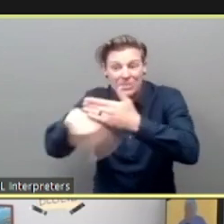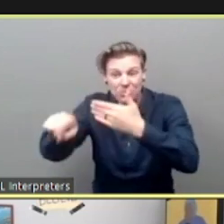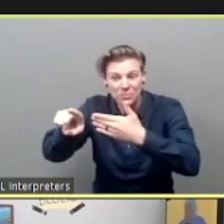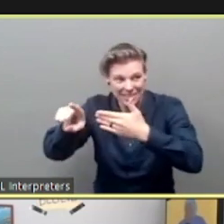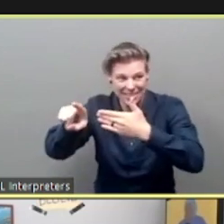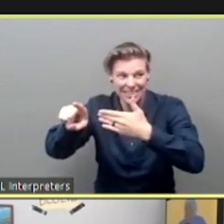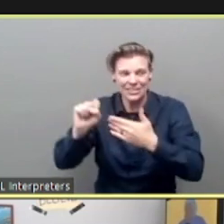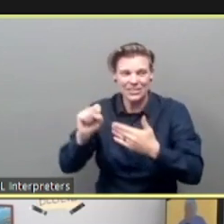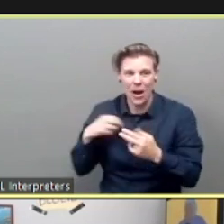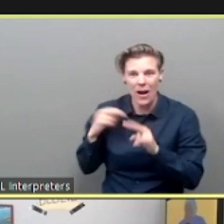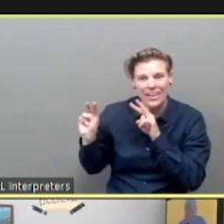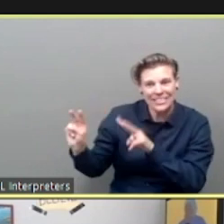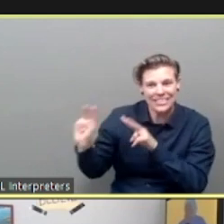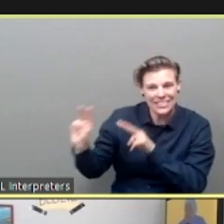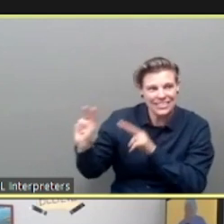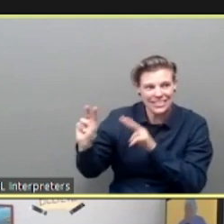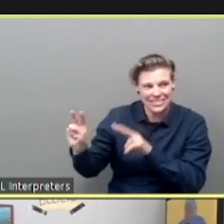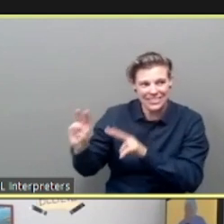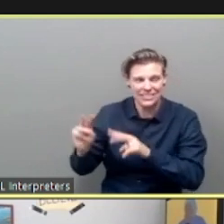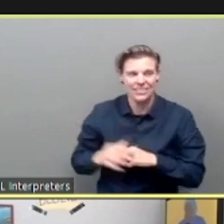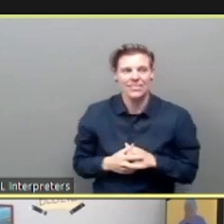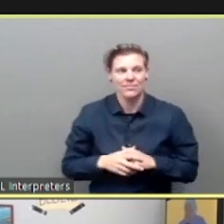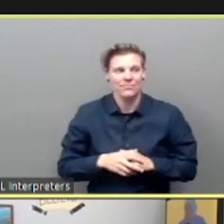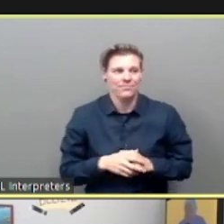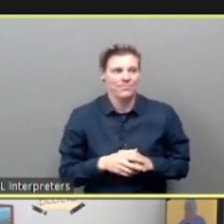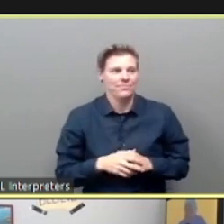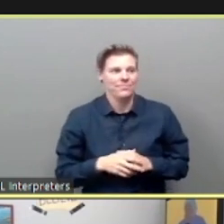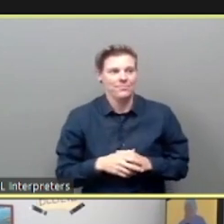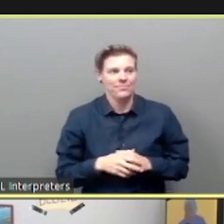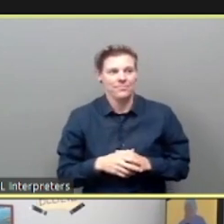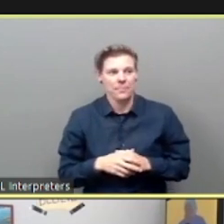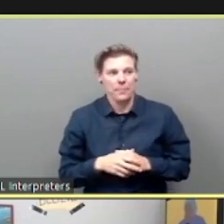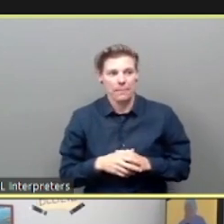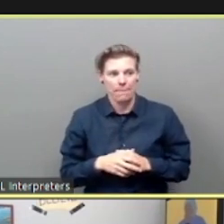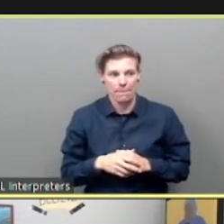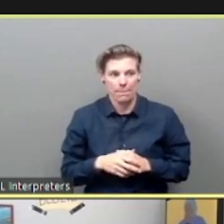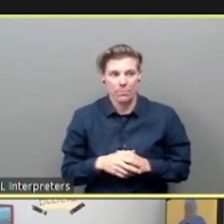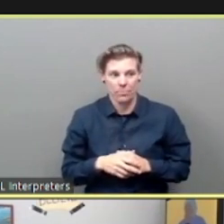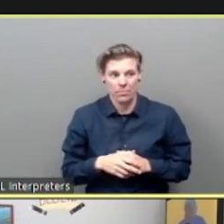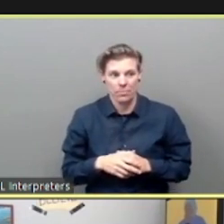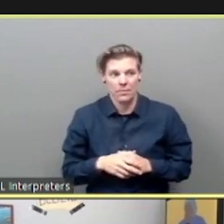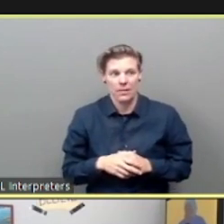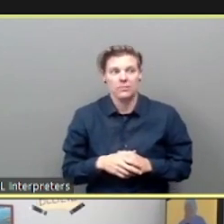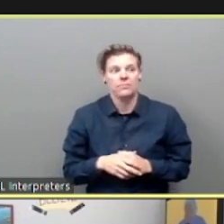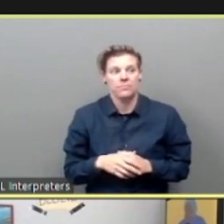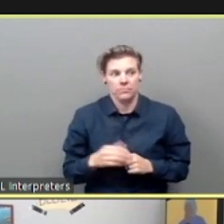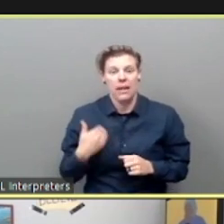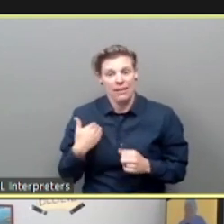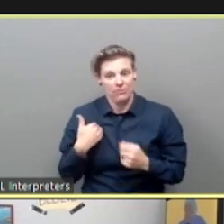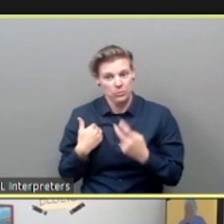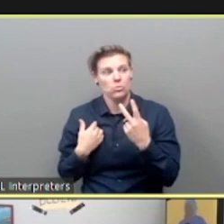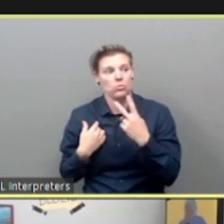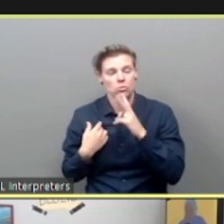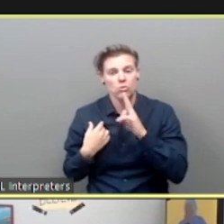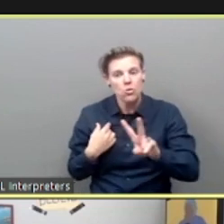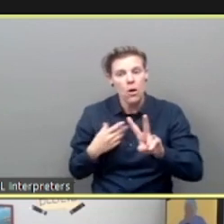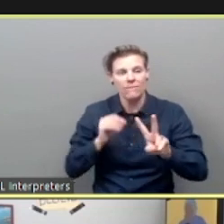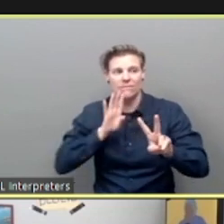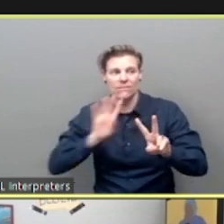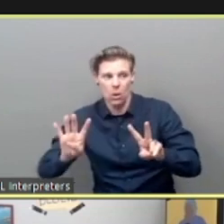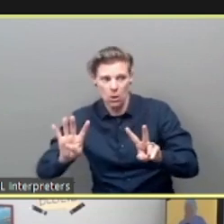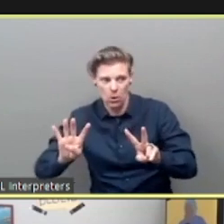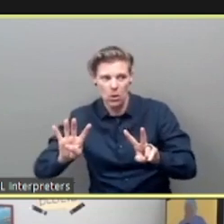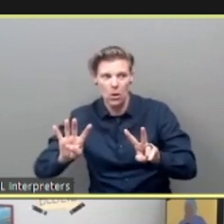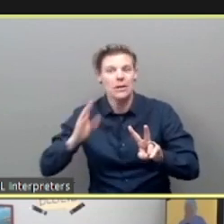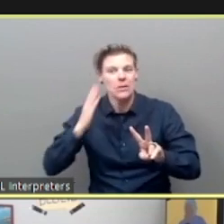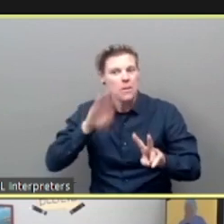this grace brood of grandkids is the two really young ones, 2 and 4. But the 4-year-old's parents are counting the days until she